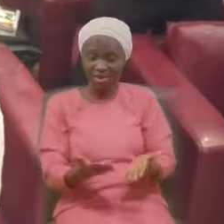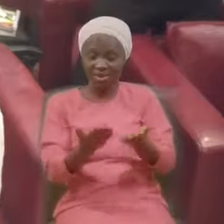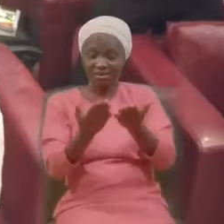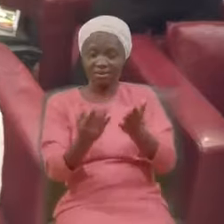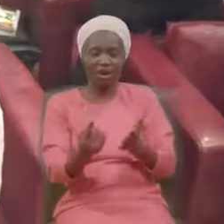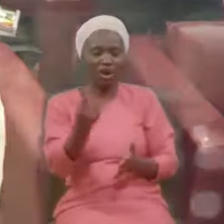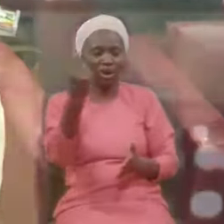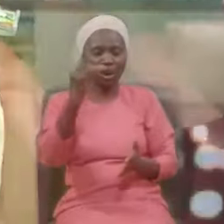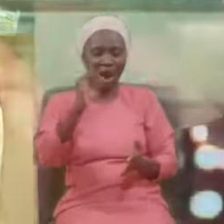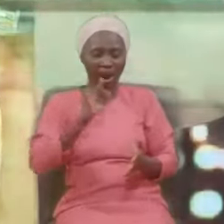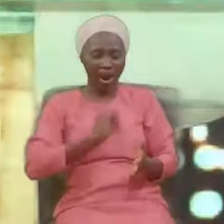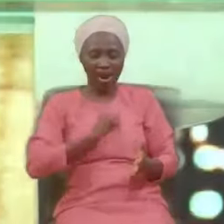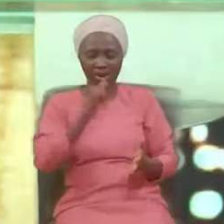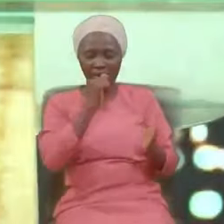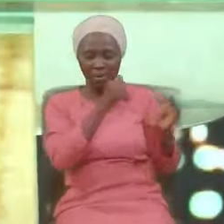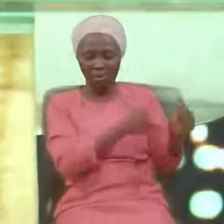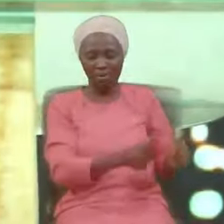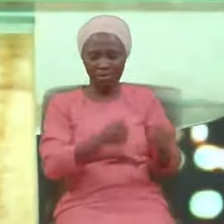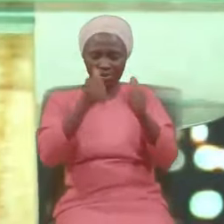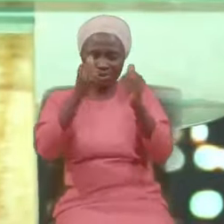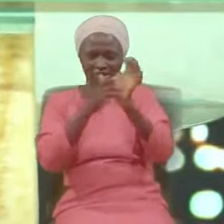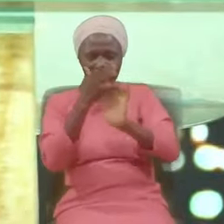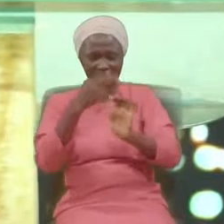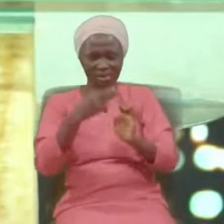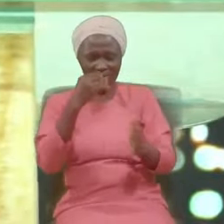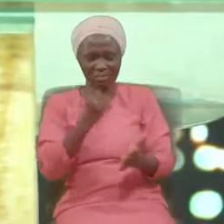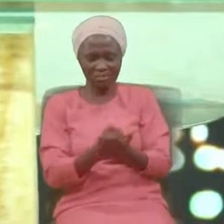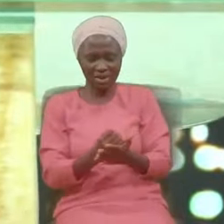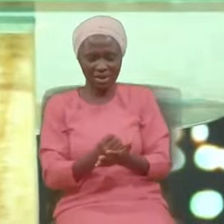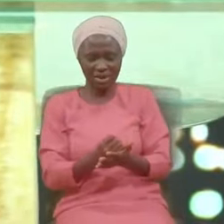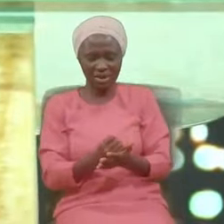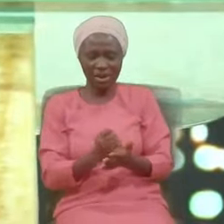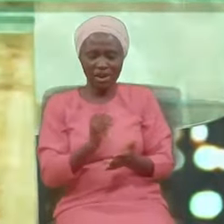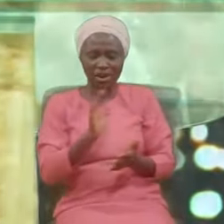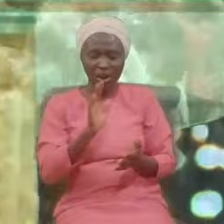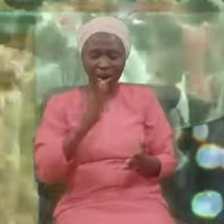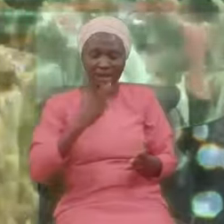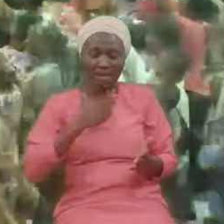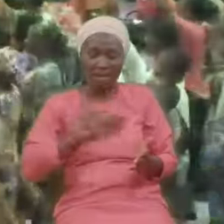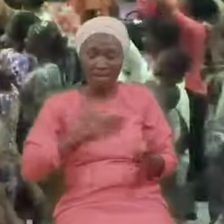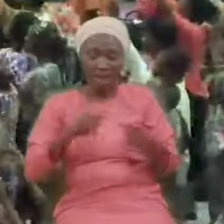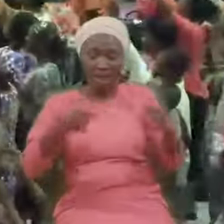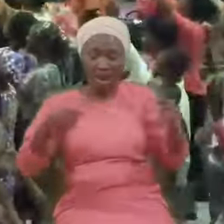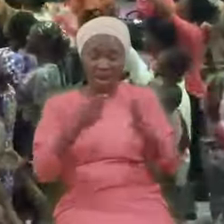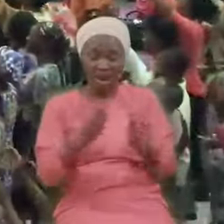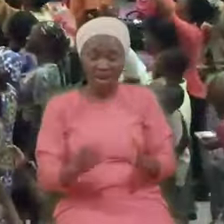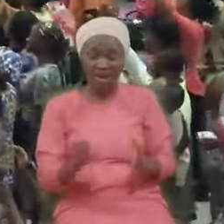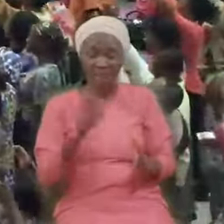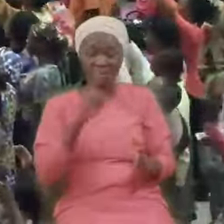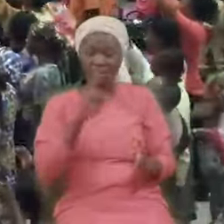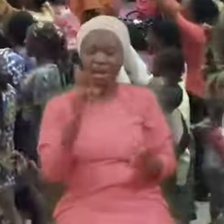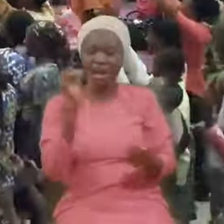are promoted. Your enemy is conquered.